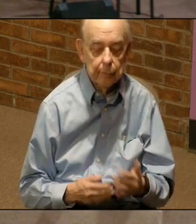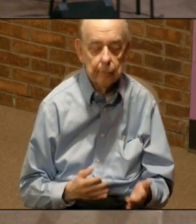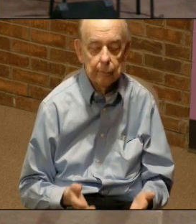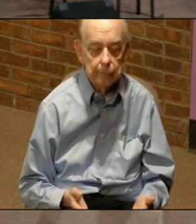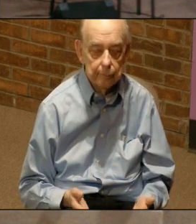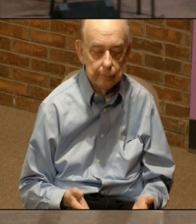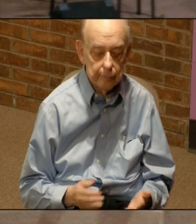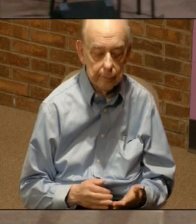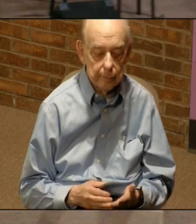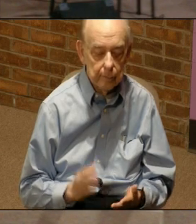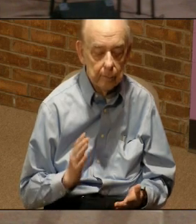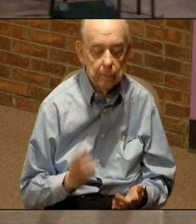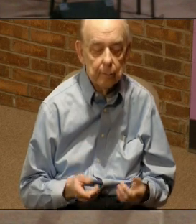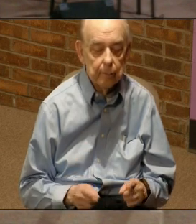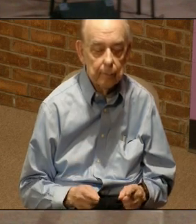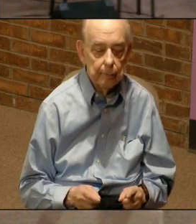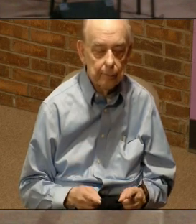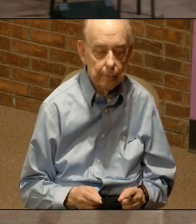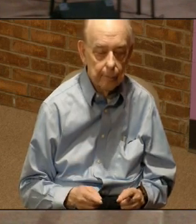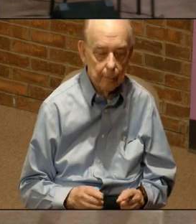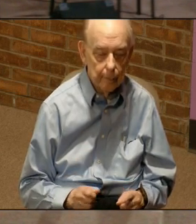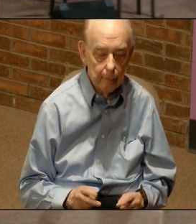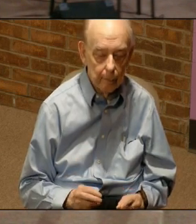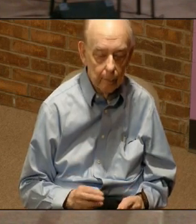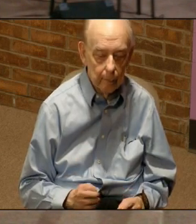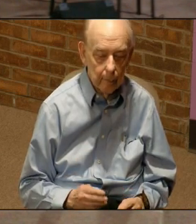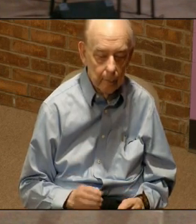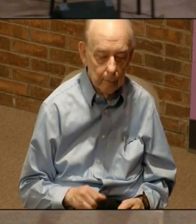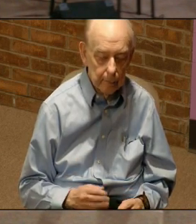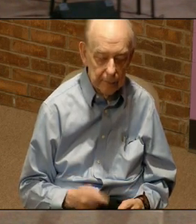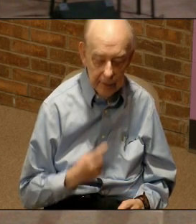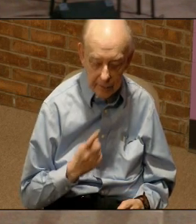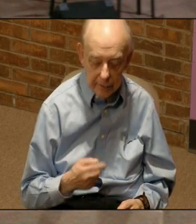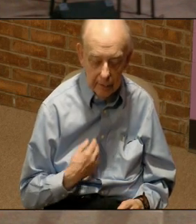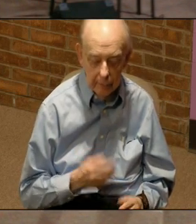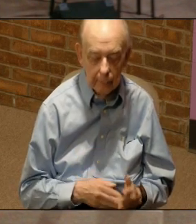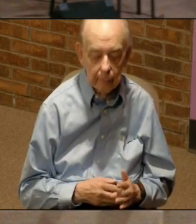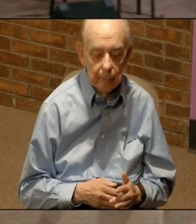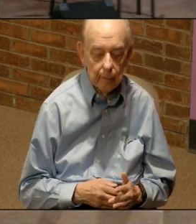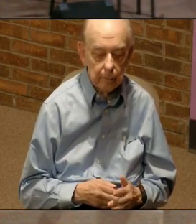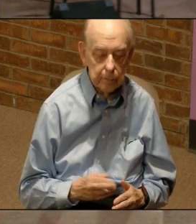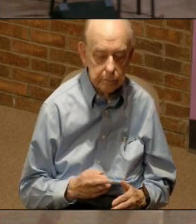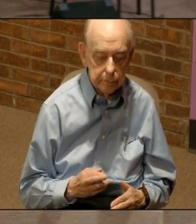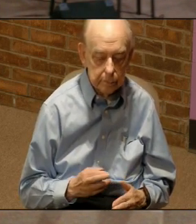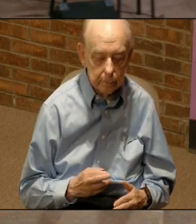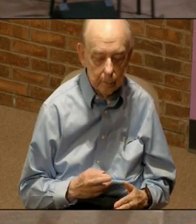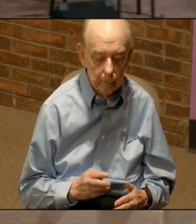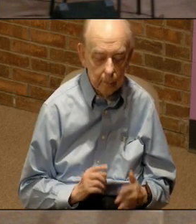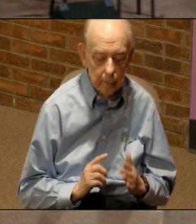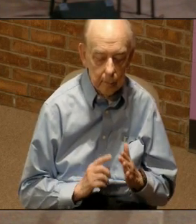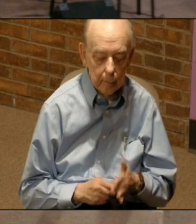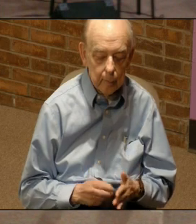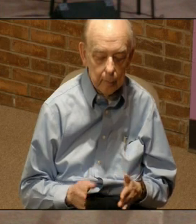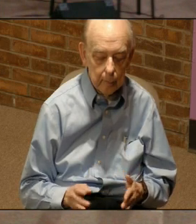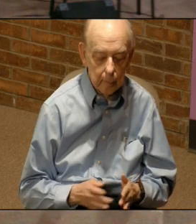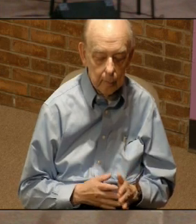that is going to happen. So John begins to telling us, again, that this is a revelation from Jesus Christ, which God gave to him